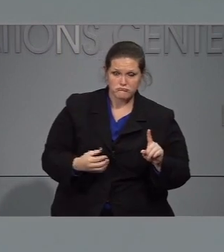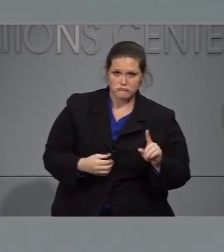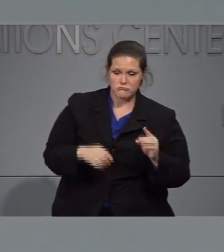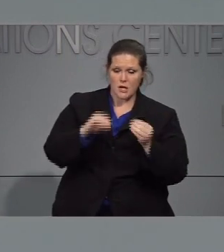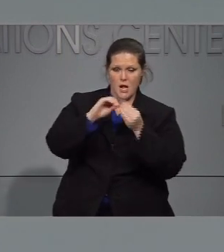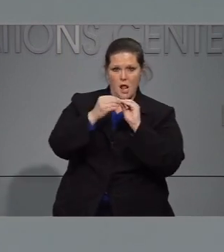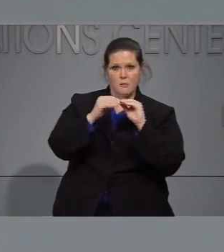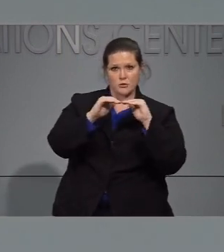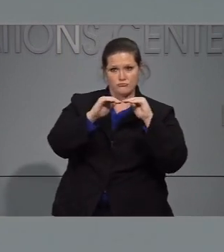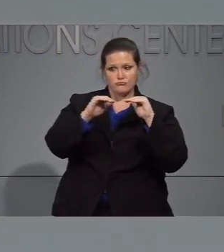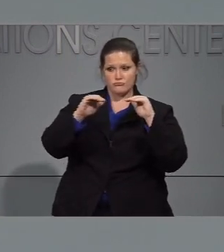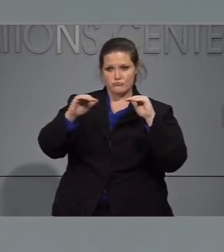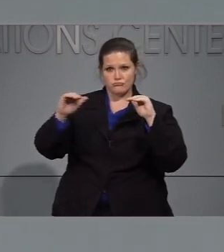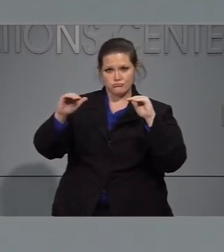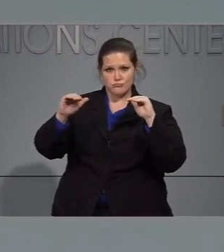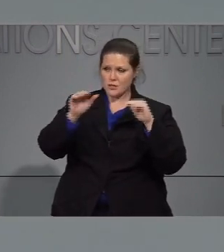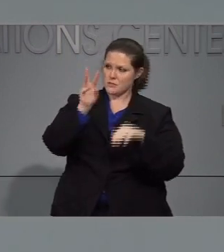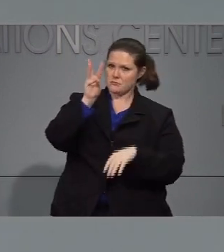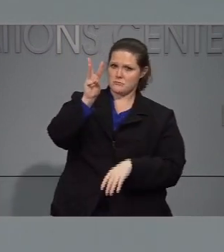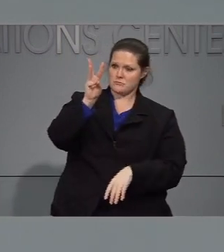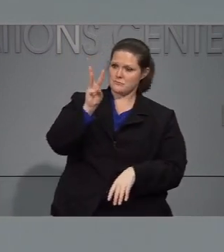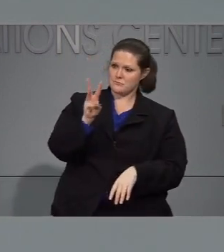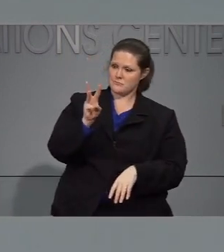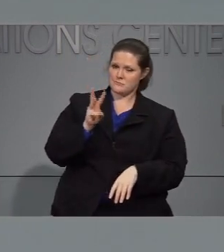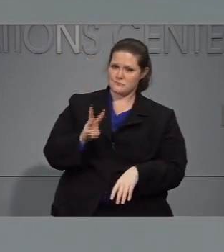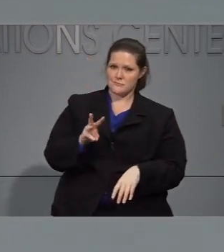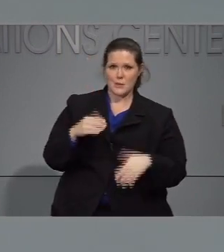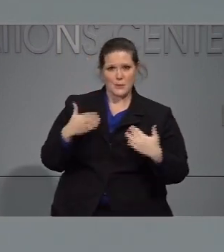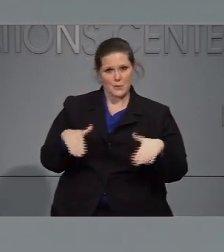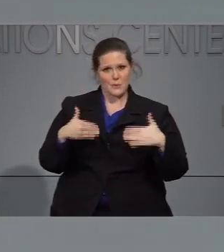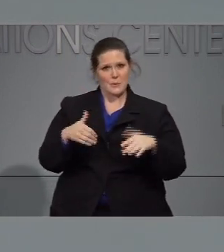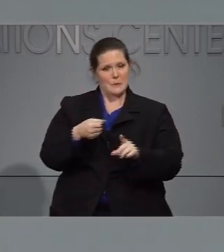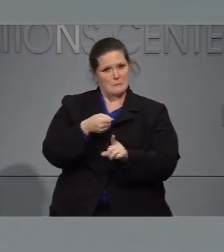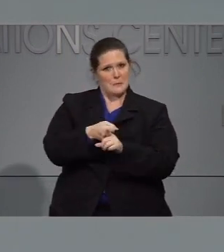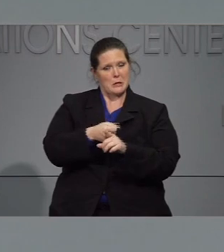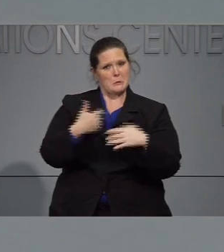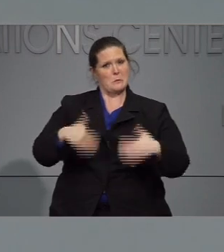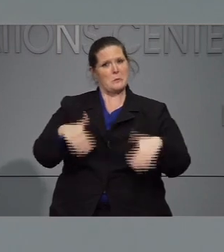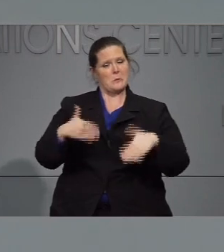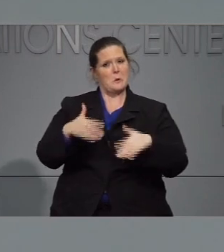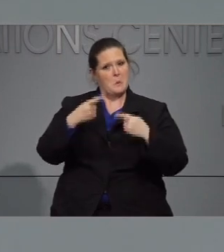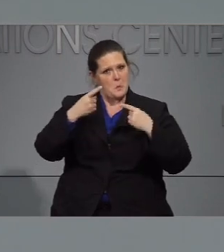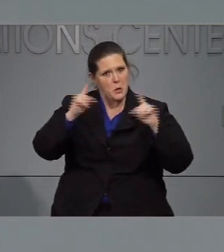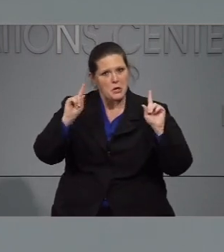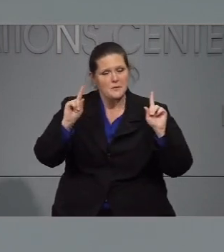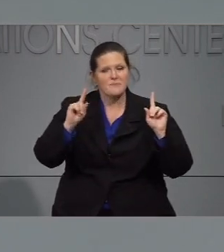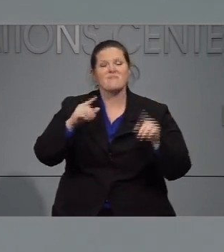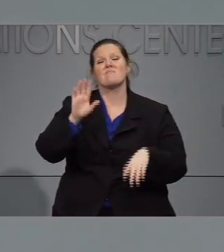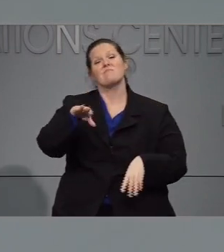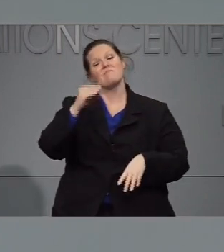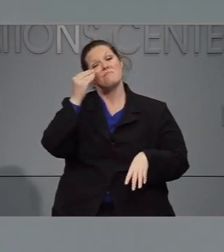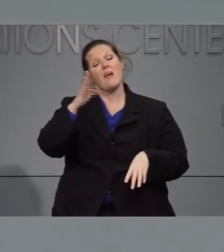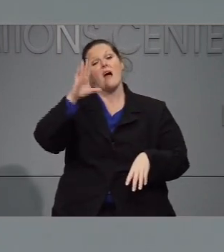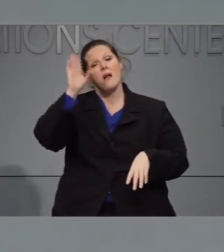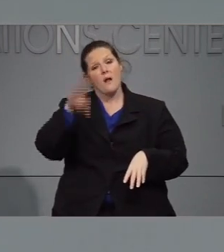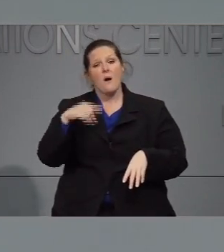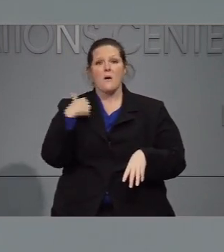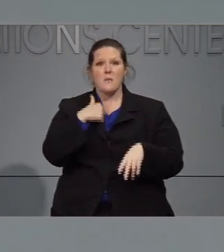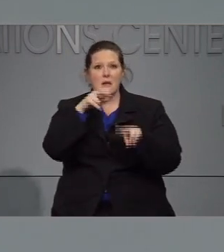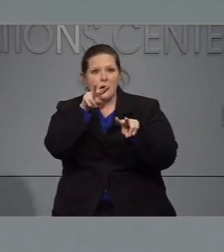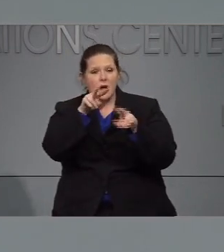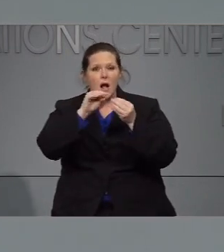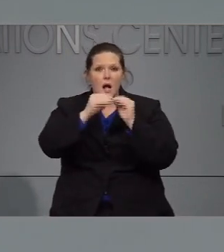3 W's are working. I know it can be frustrating to have to wait to see these results. The actions we